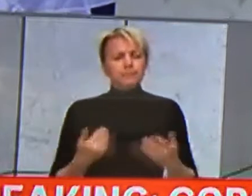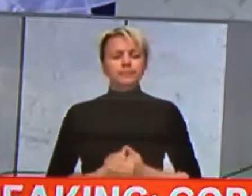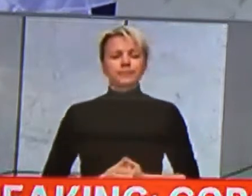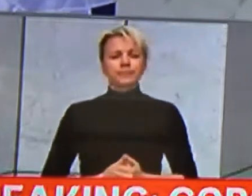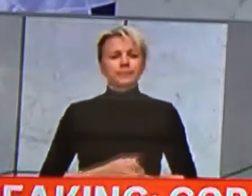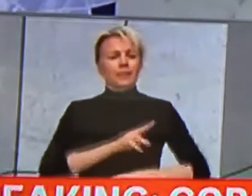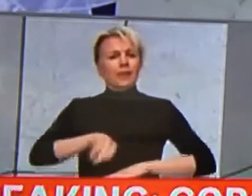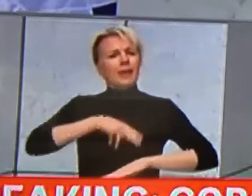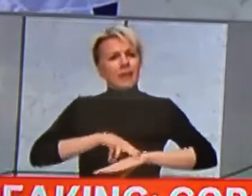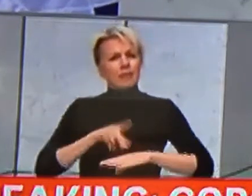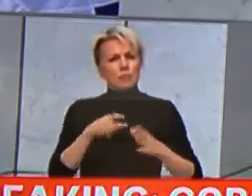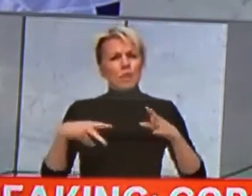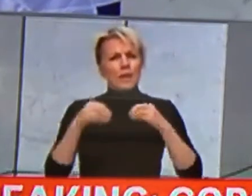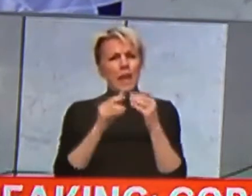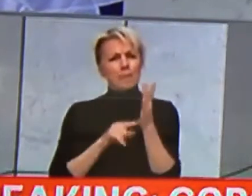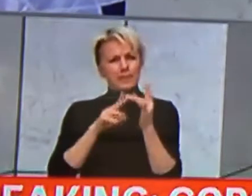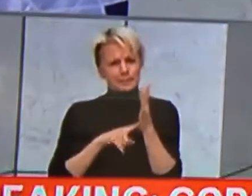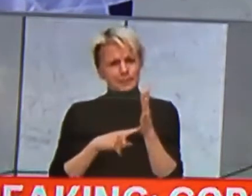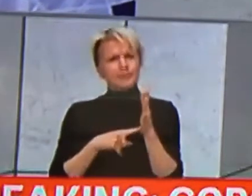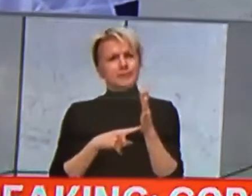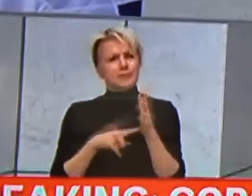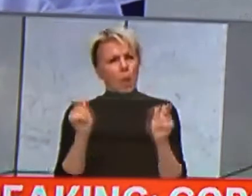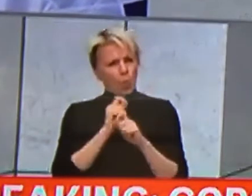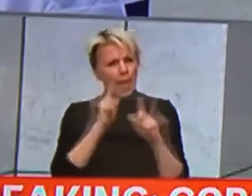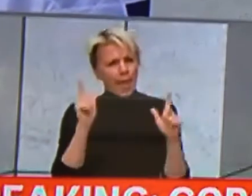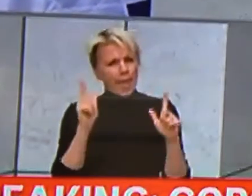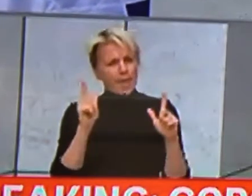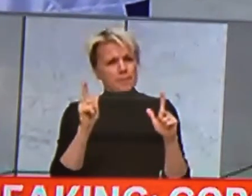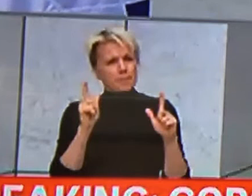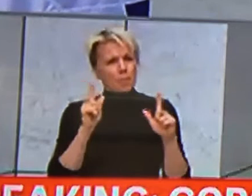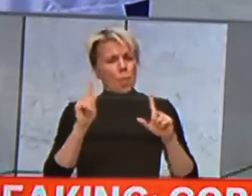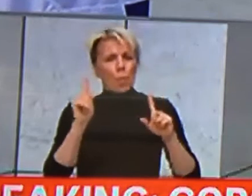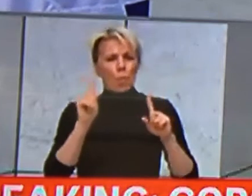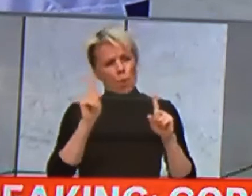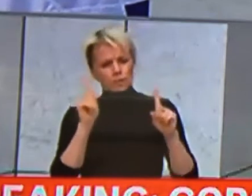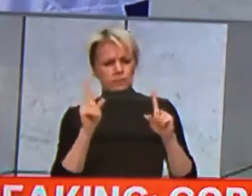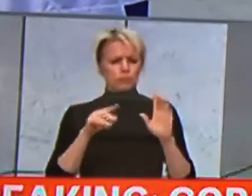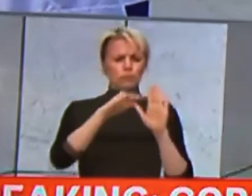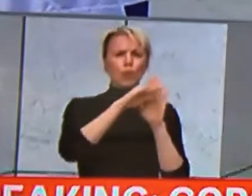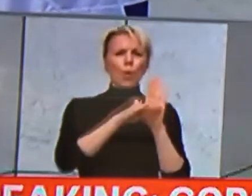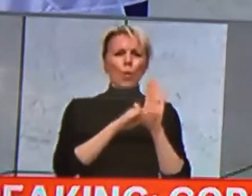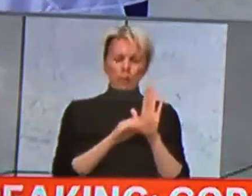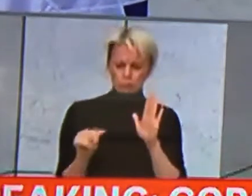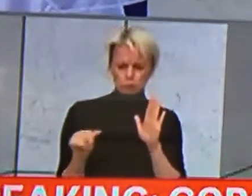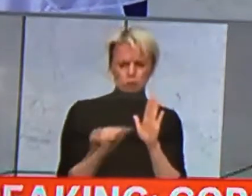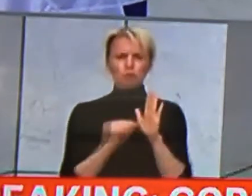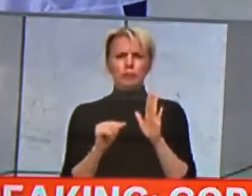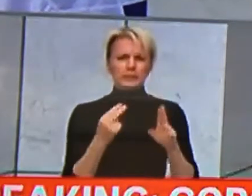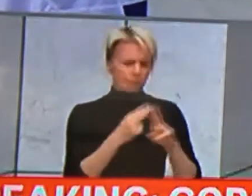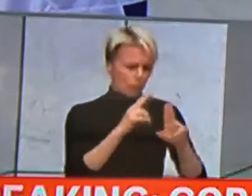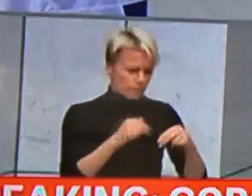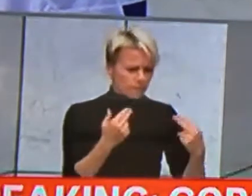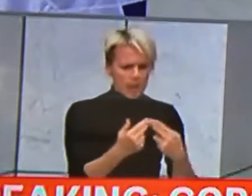aware that the restrictions we've placed on people, families, households, businesses,